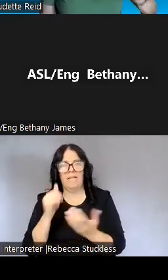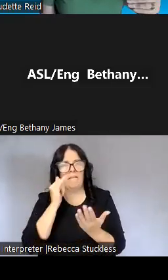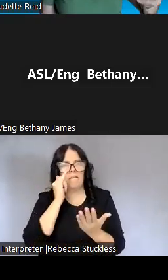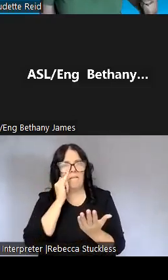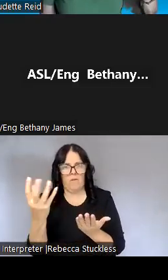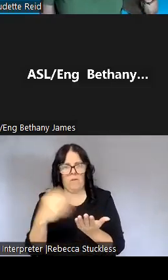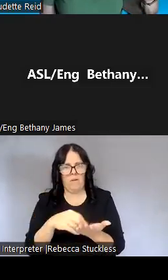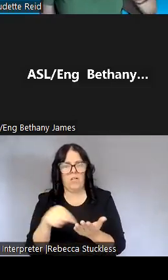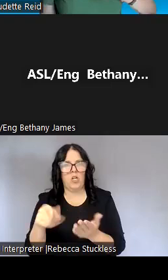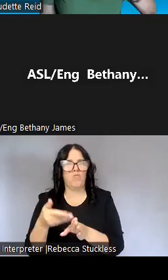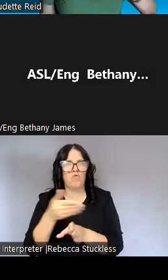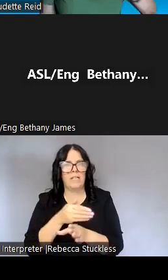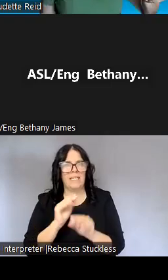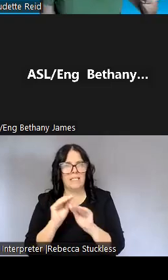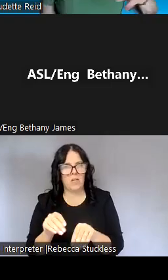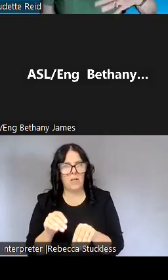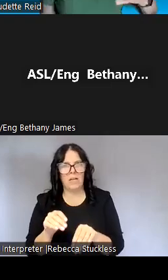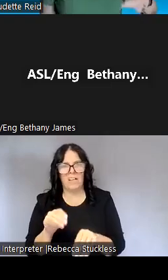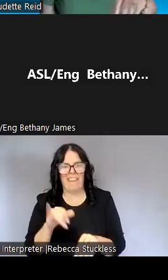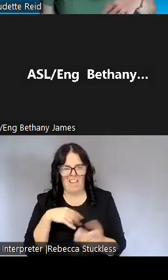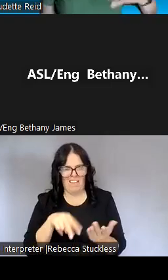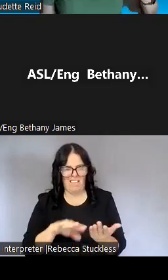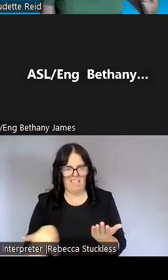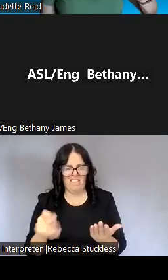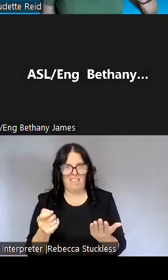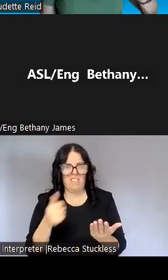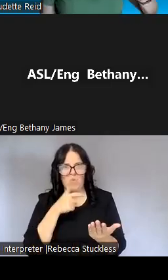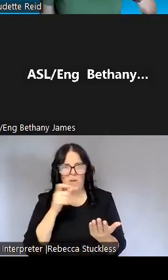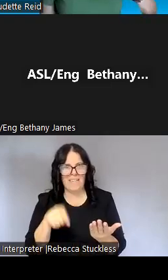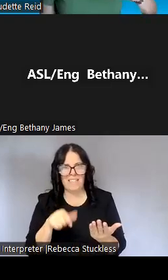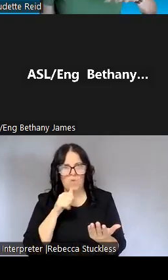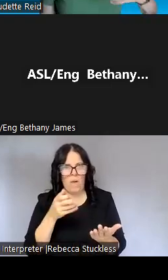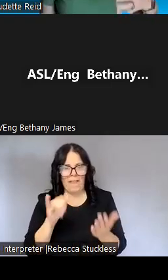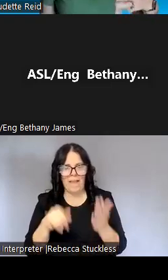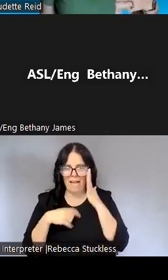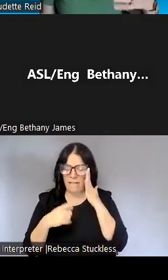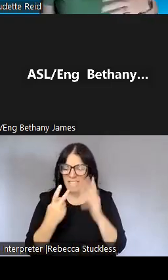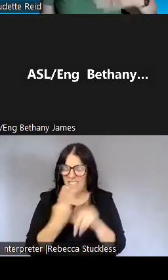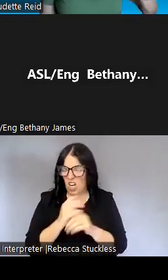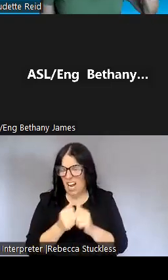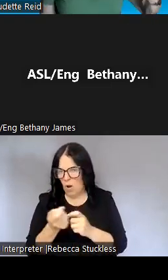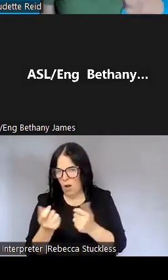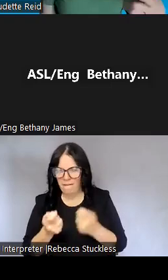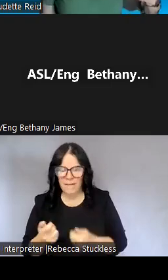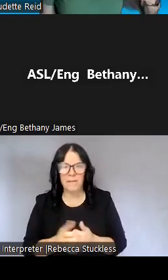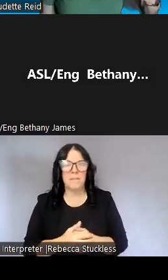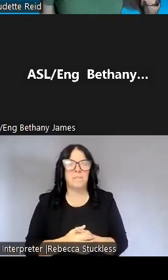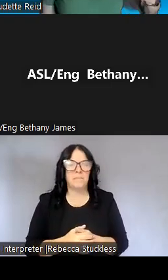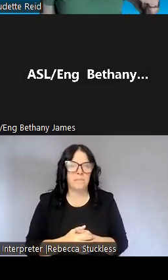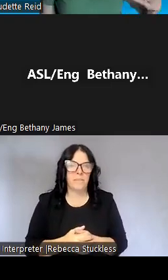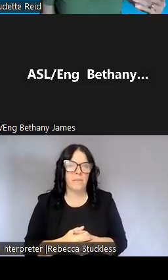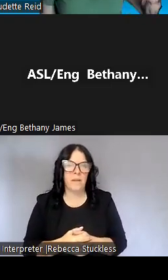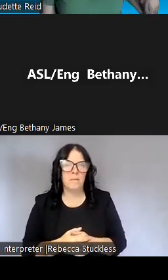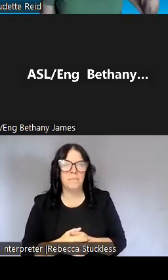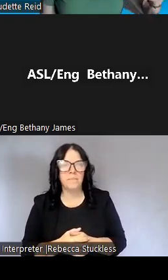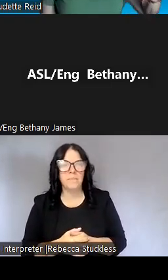it, pre-installed, that you really don't need and you don't want. You have to figure it out and take some of that off. What you get on